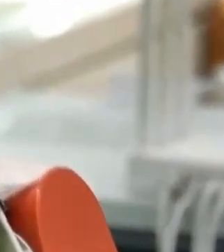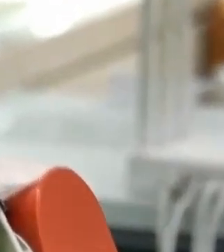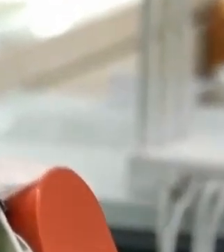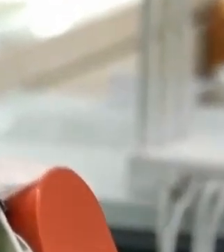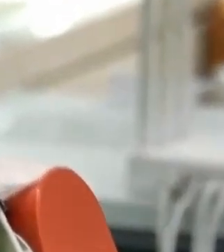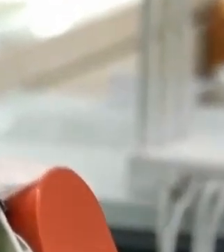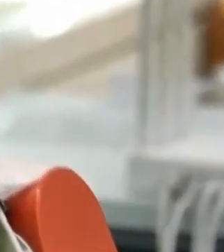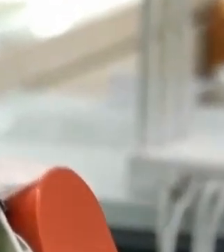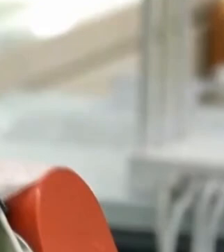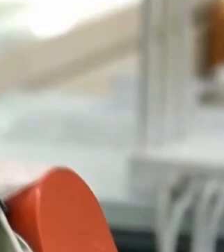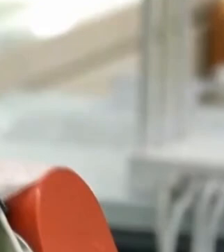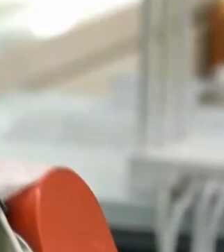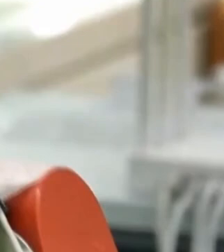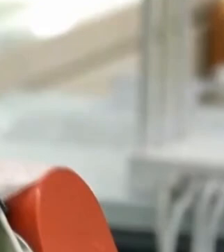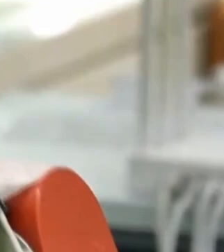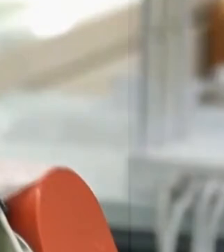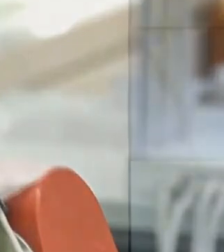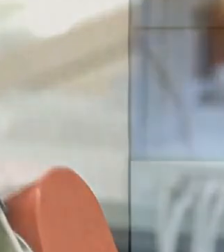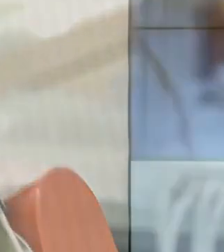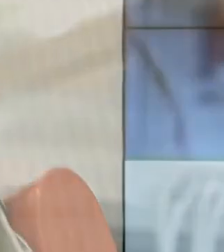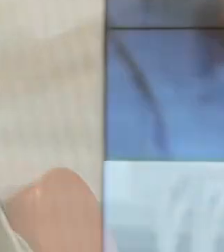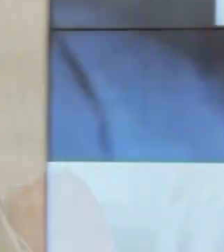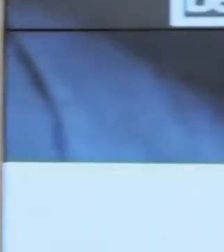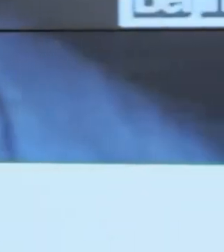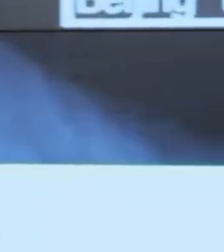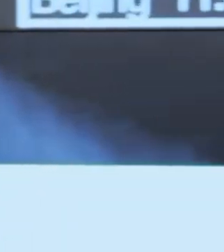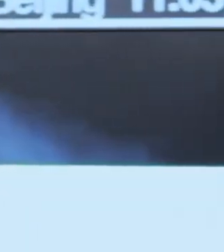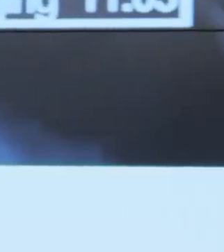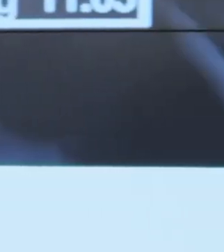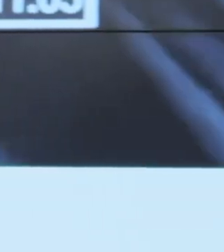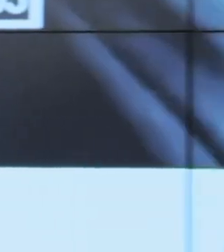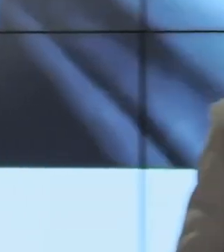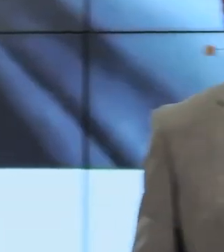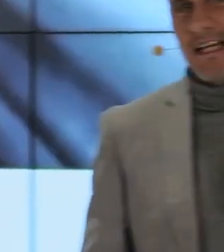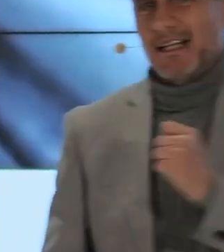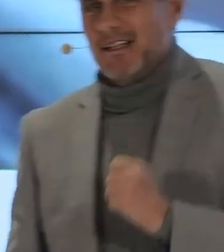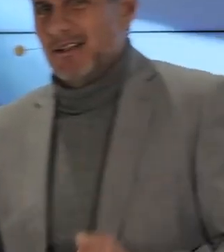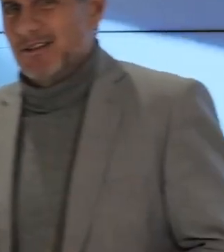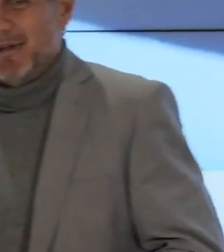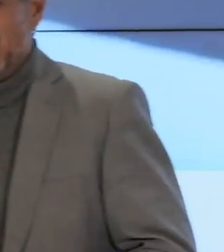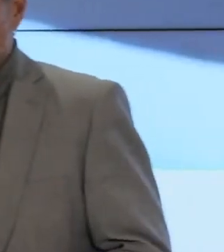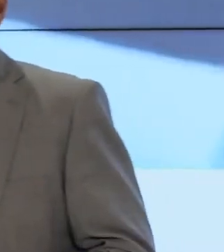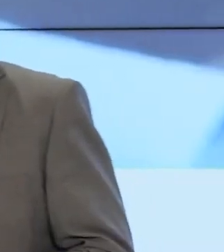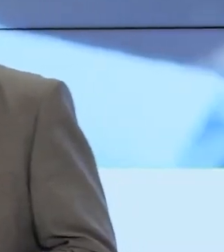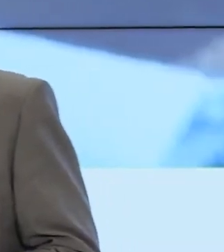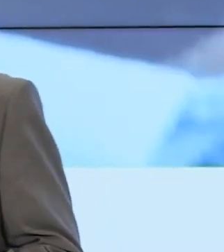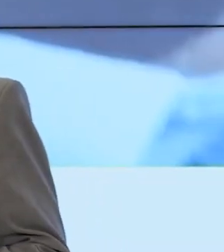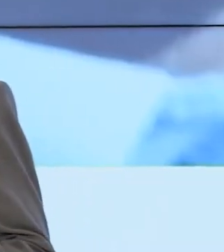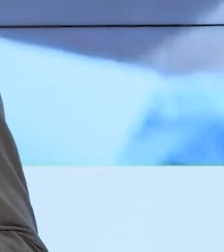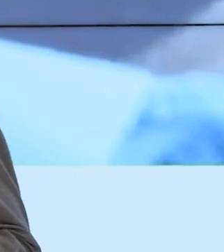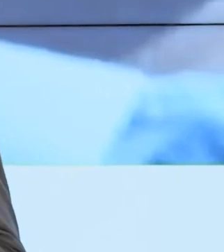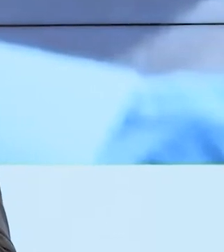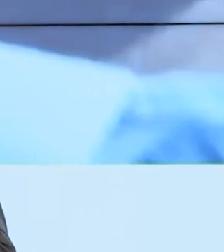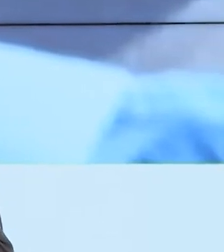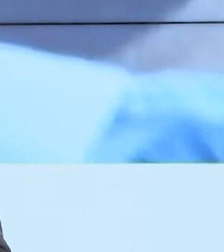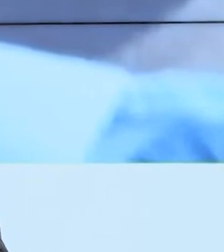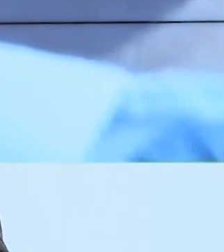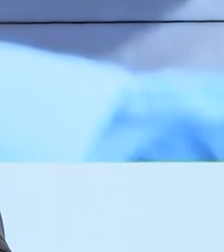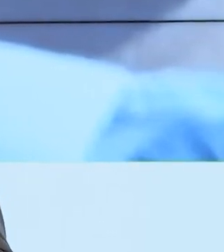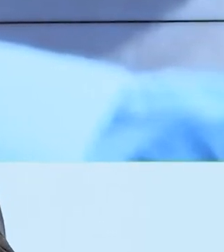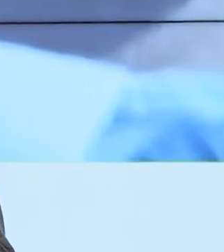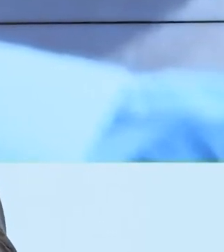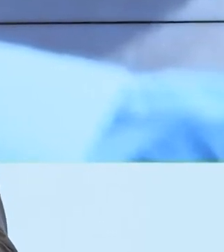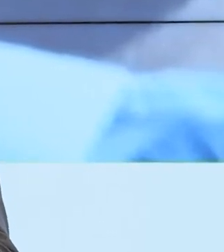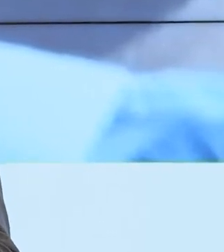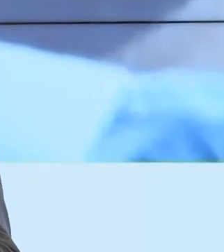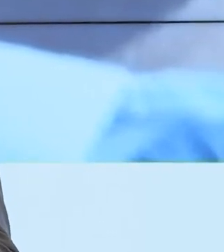Herr Bierer beschäftigt sich mit ganz langsamen Dingen auf unserer Welt. Warum zeige ich Ihnen diesen Beitrag? Weil es ein Mensch ist,